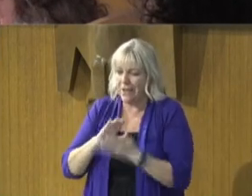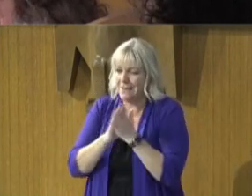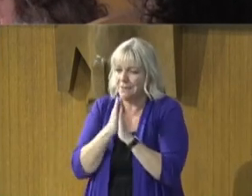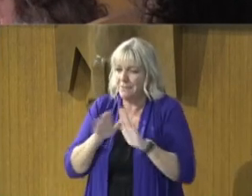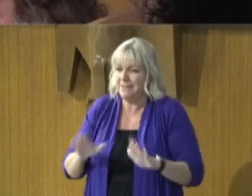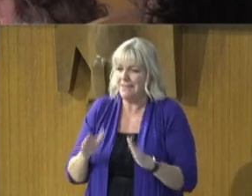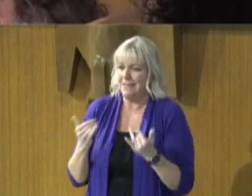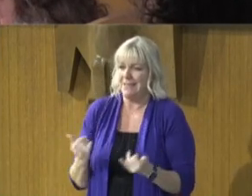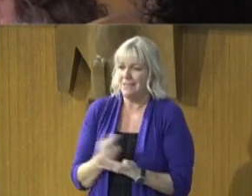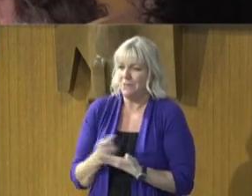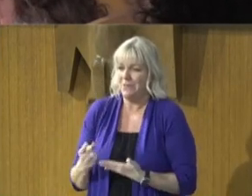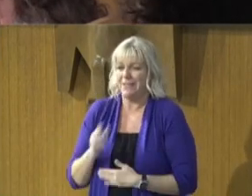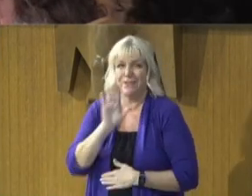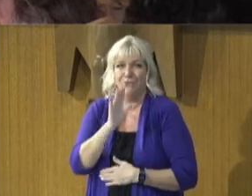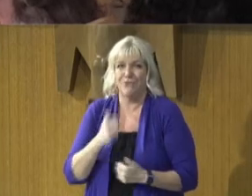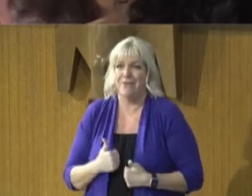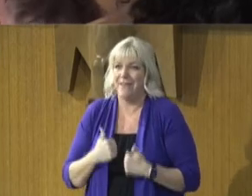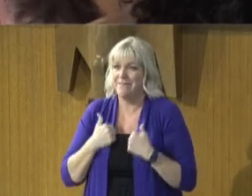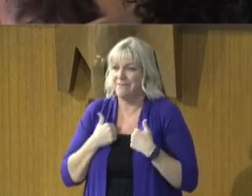life this week.